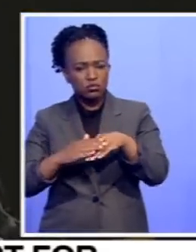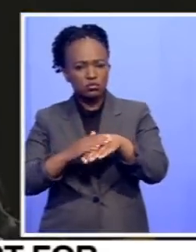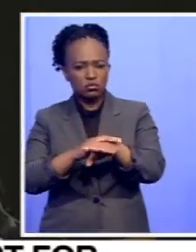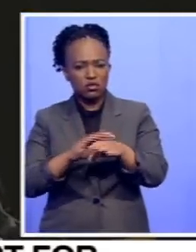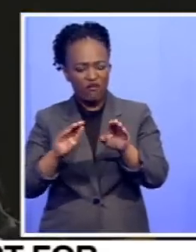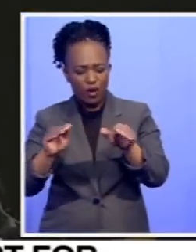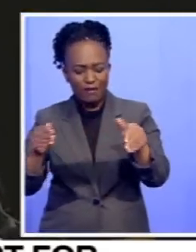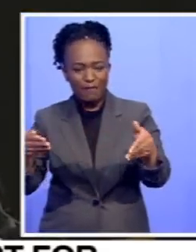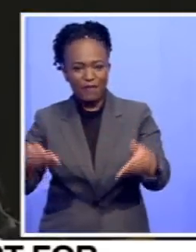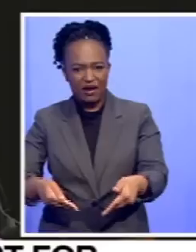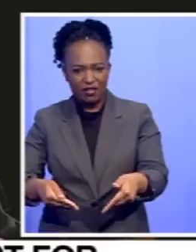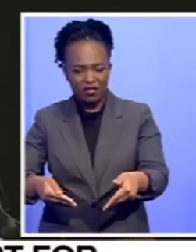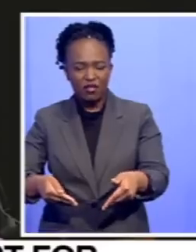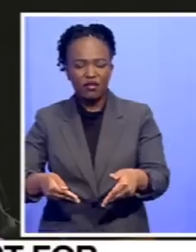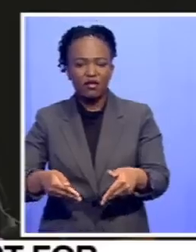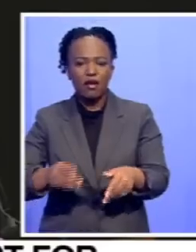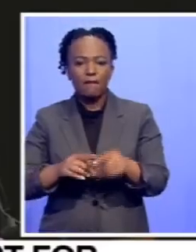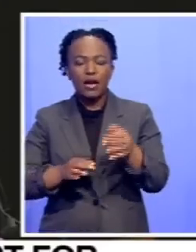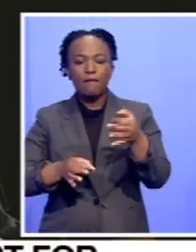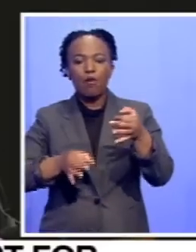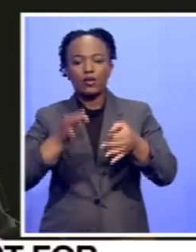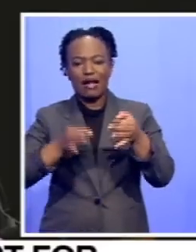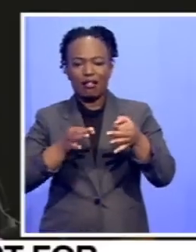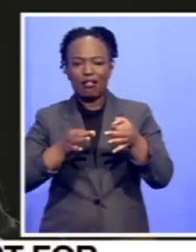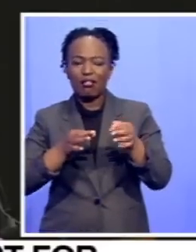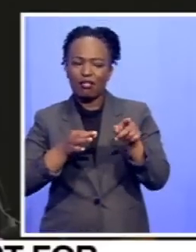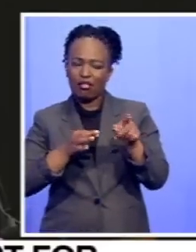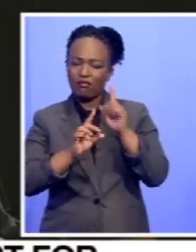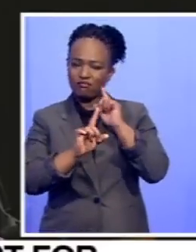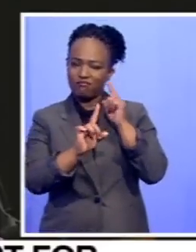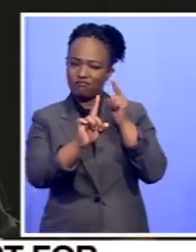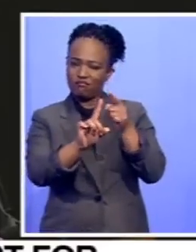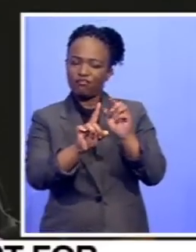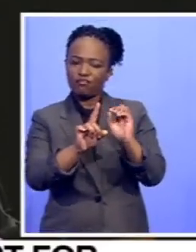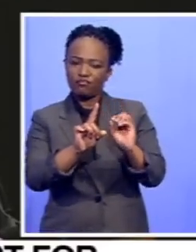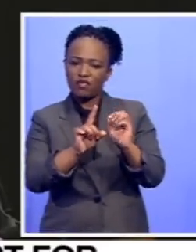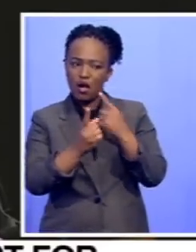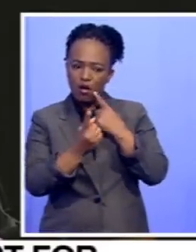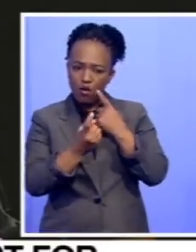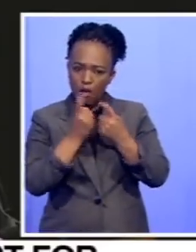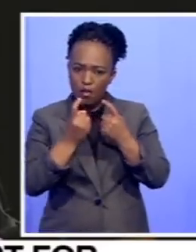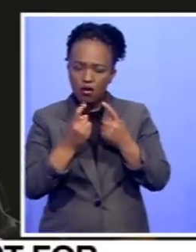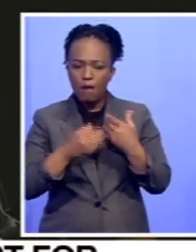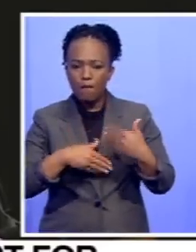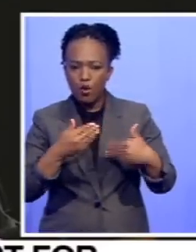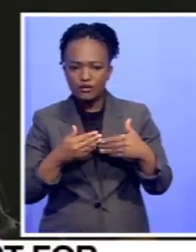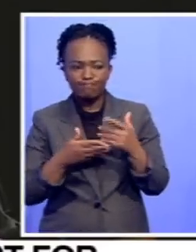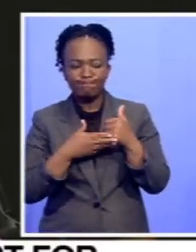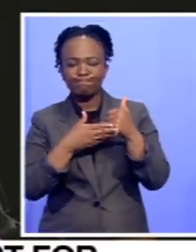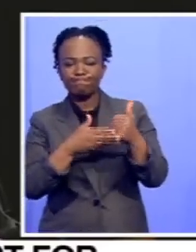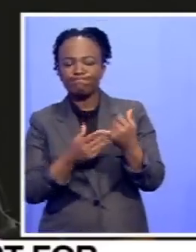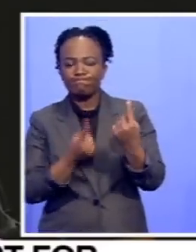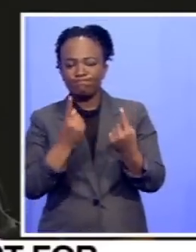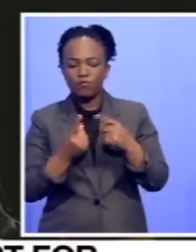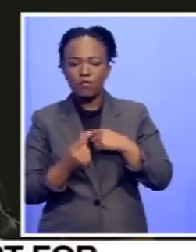burial. Additionally, there was a political agenda. They both reached out to the complainant by a process of Ubuntu that was rejected